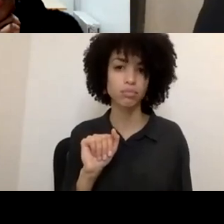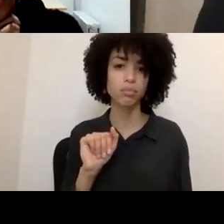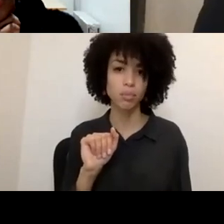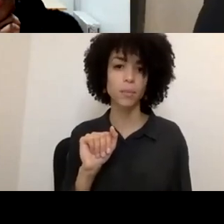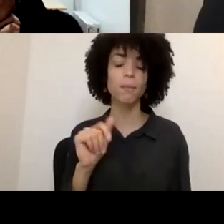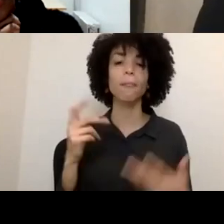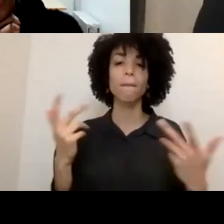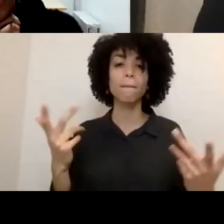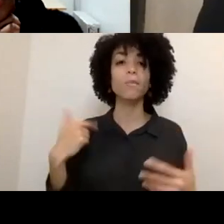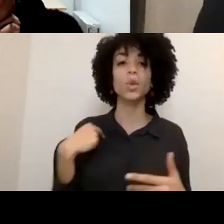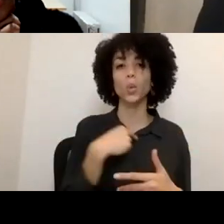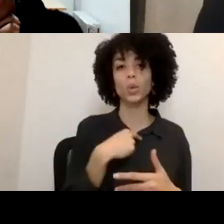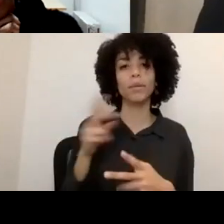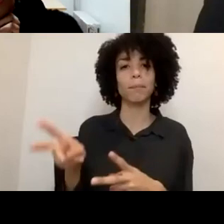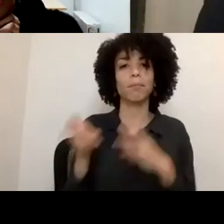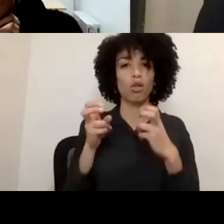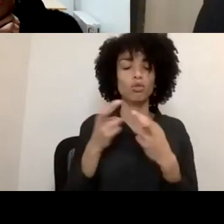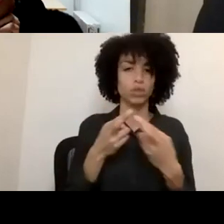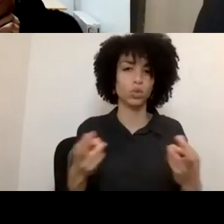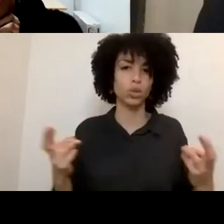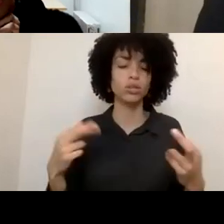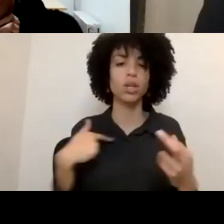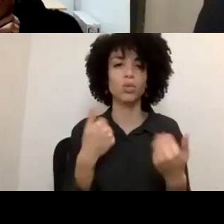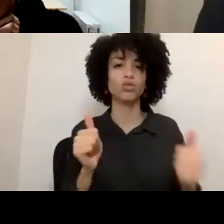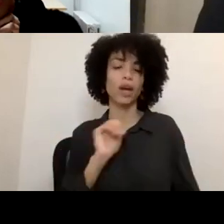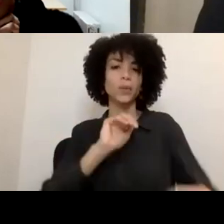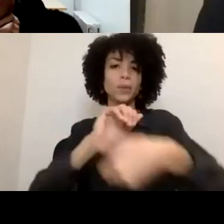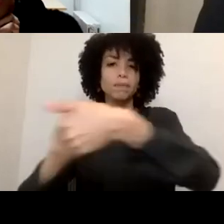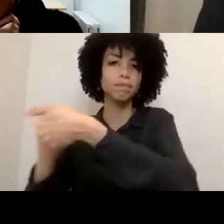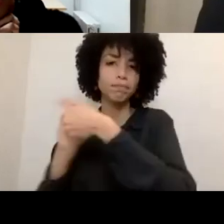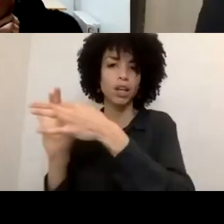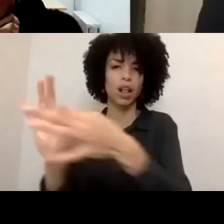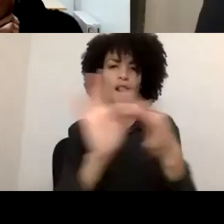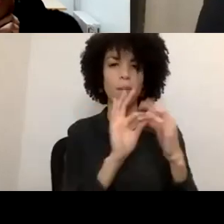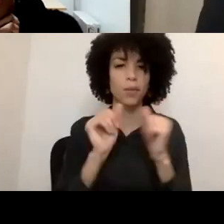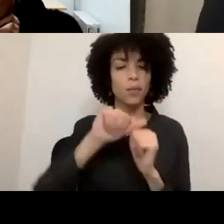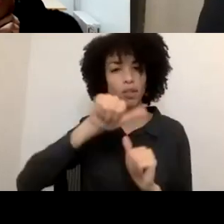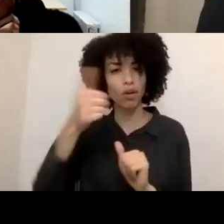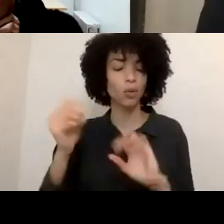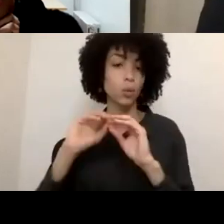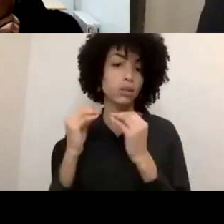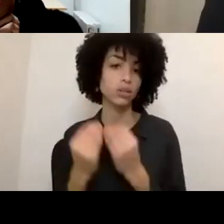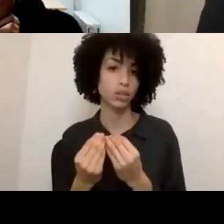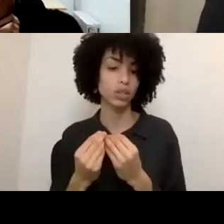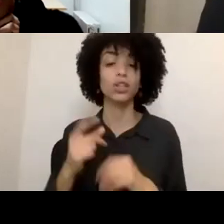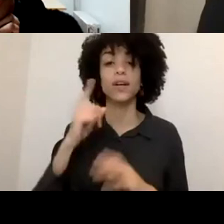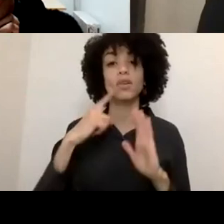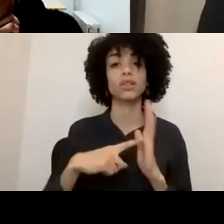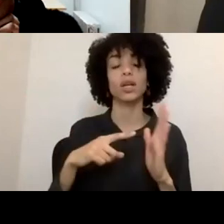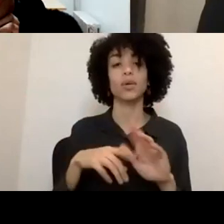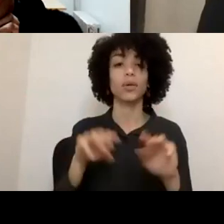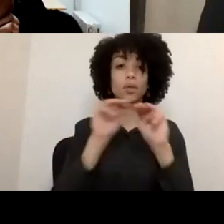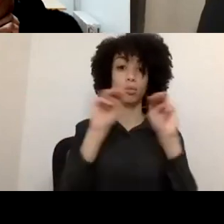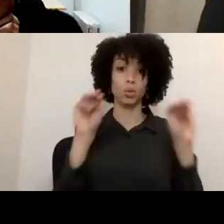landscape is to pool resources and to sort of collaborate across organizations. So for instance, the museum collaborated with